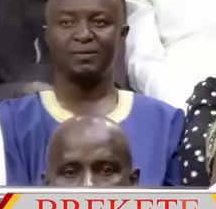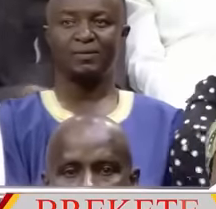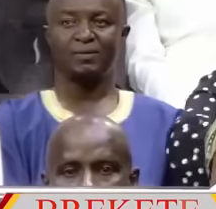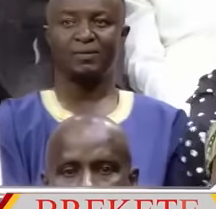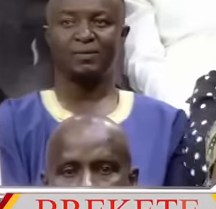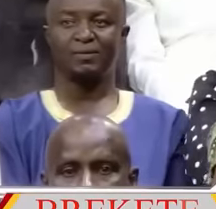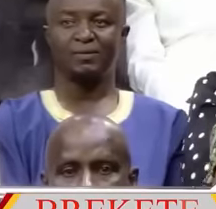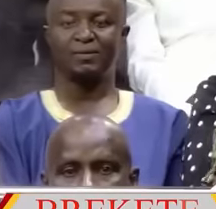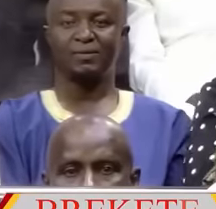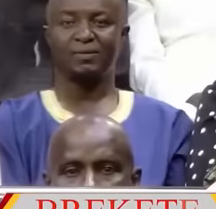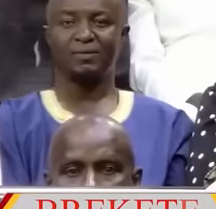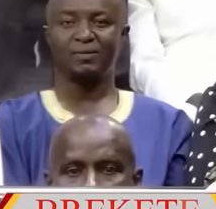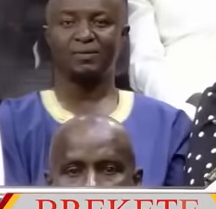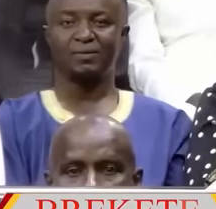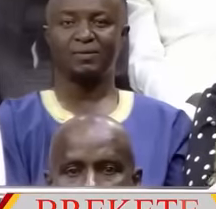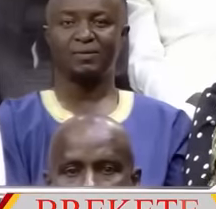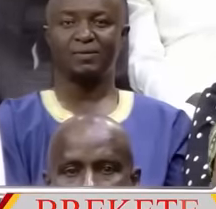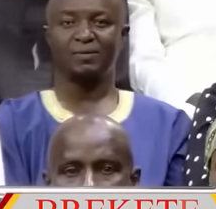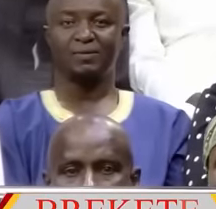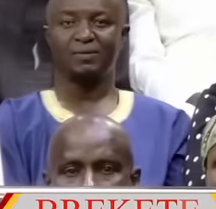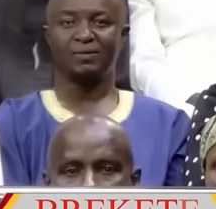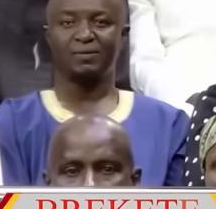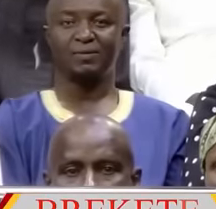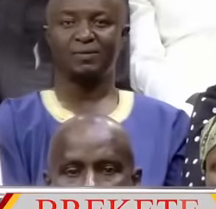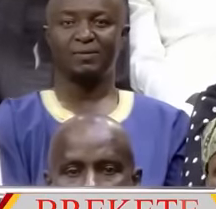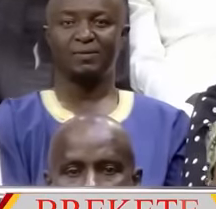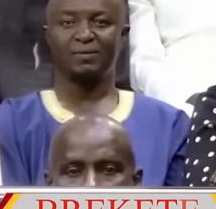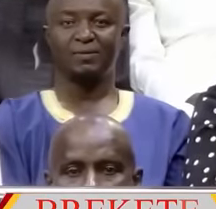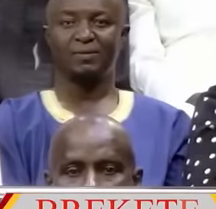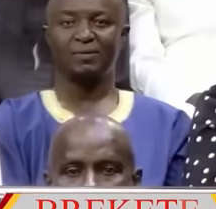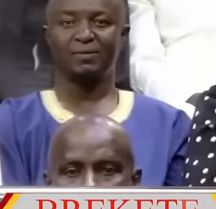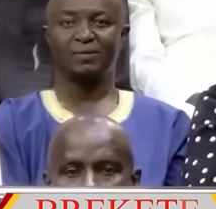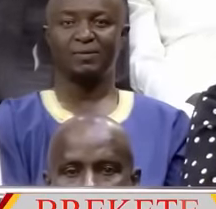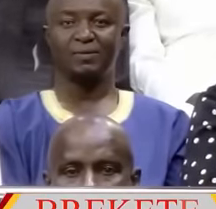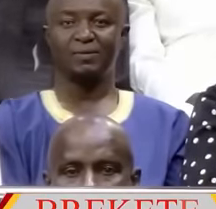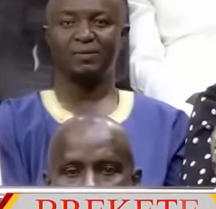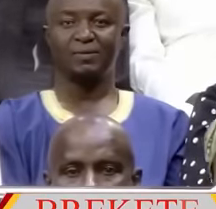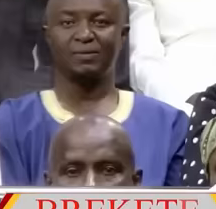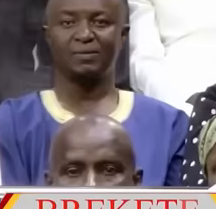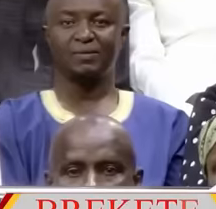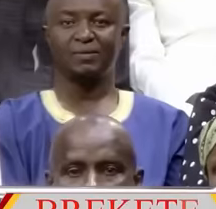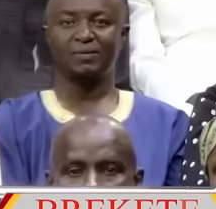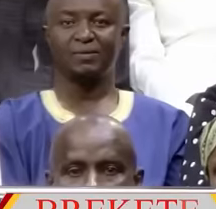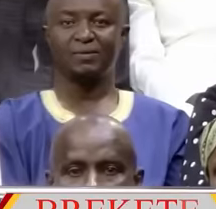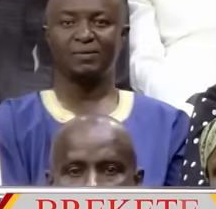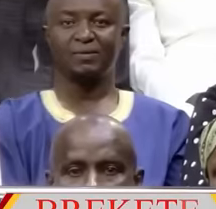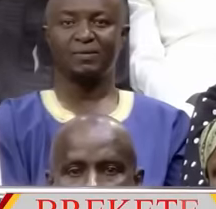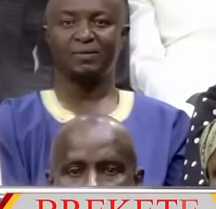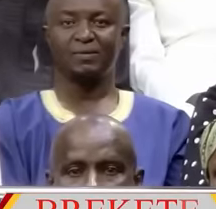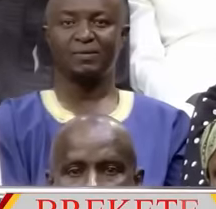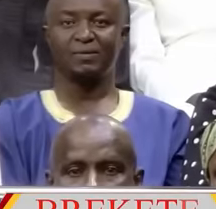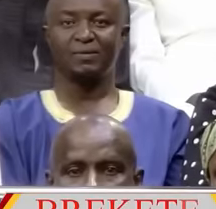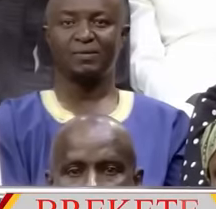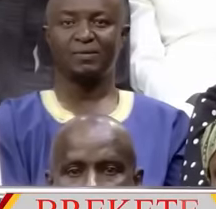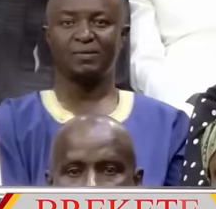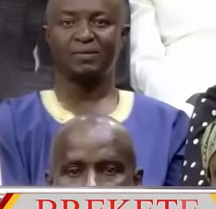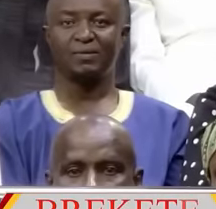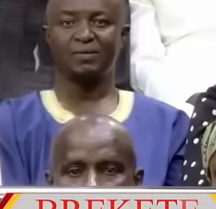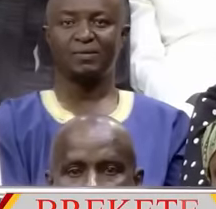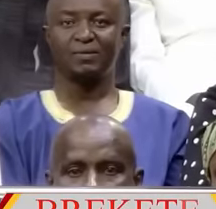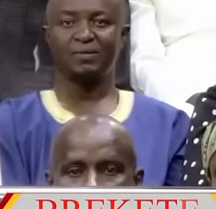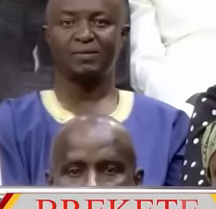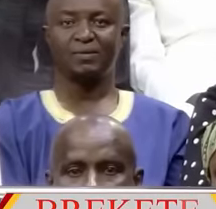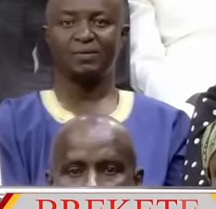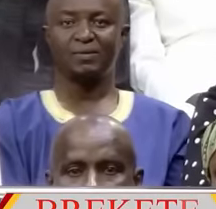big orgas for NMPC. Why? Because I talk, say, this Mele Kyari will be MD of NMPC since. Now